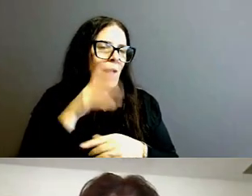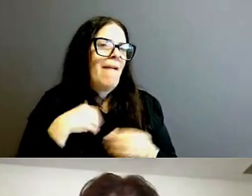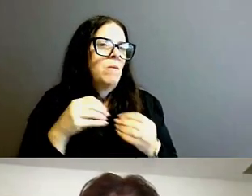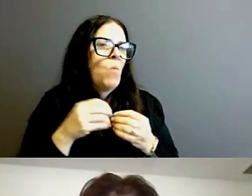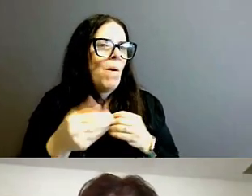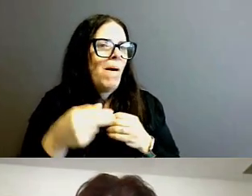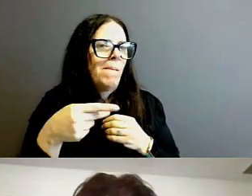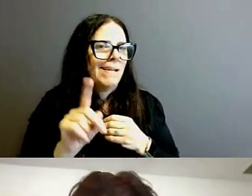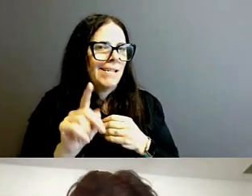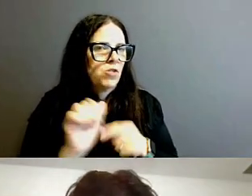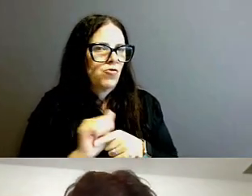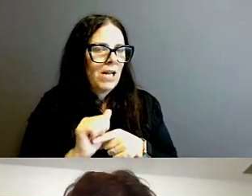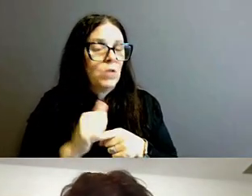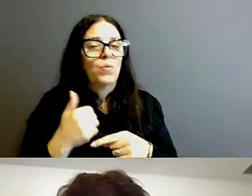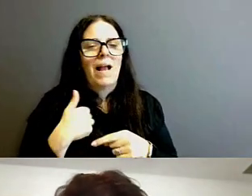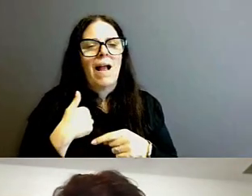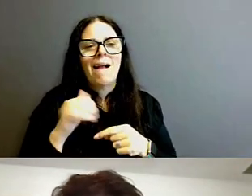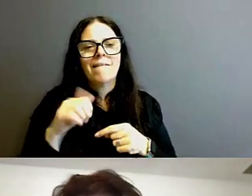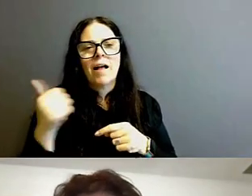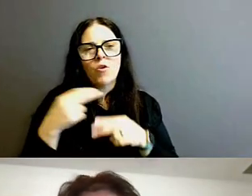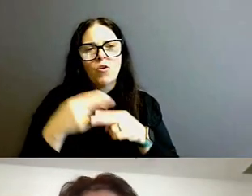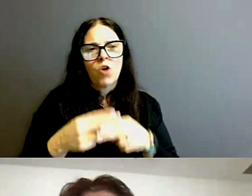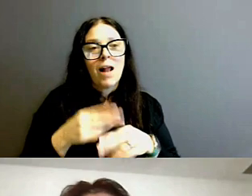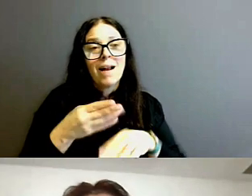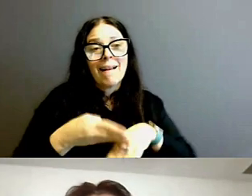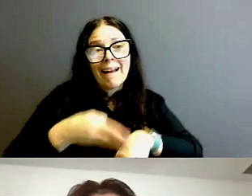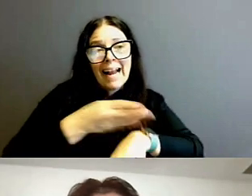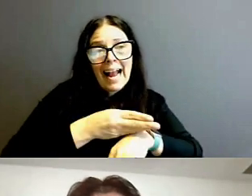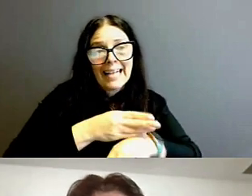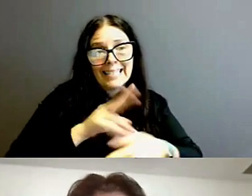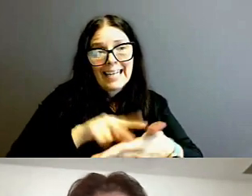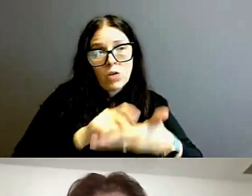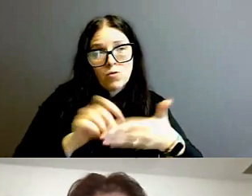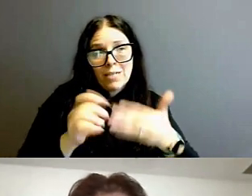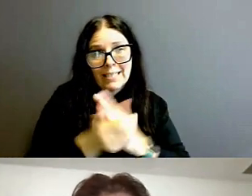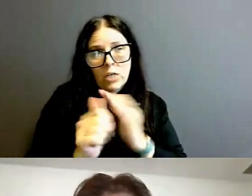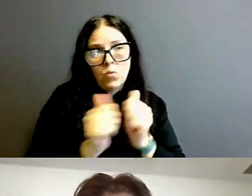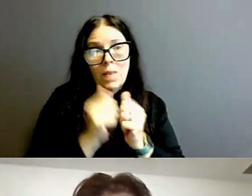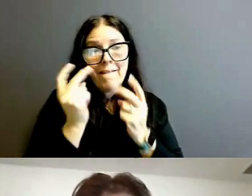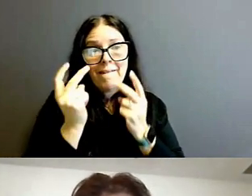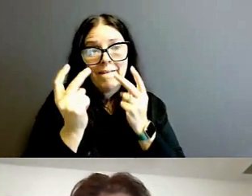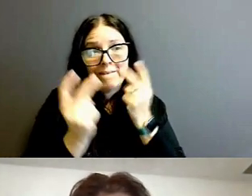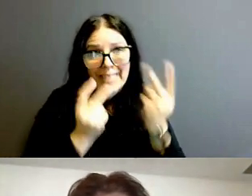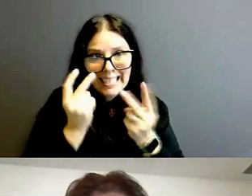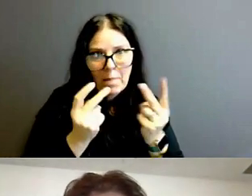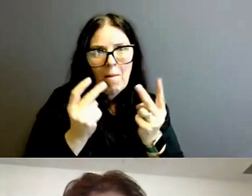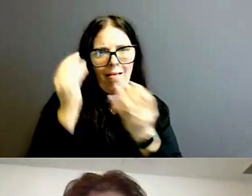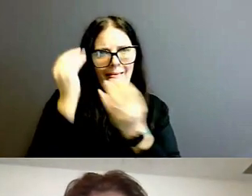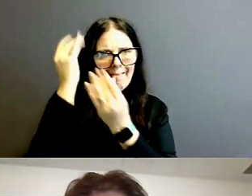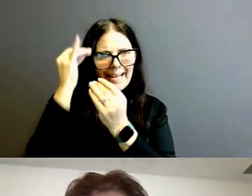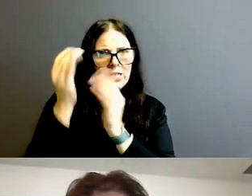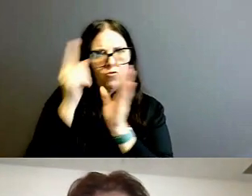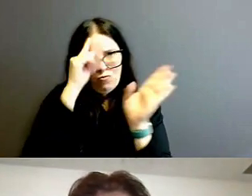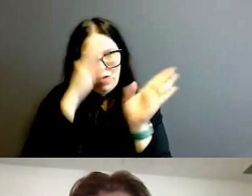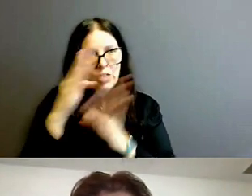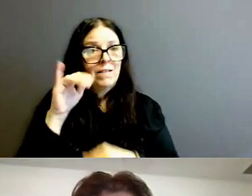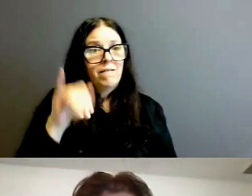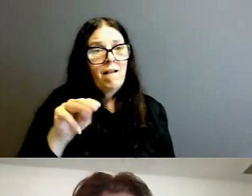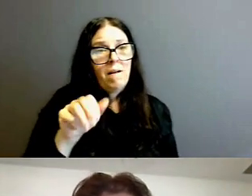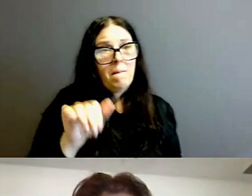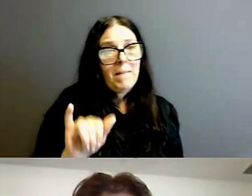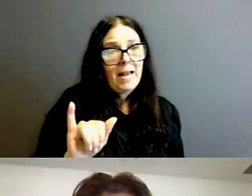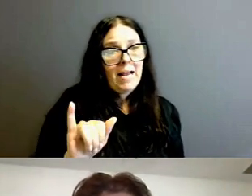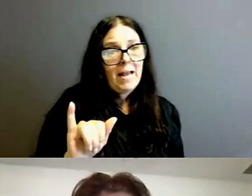there is enhancing literacy skills with visible thinking strategies. That's happening May 15th, 22nd, and 29th. And